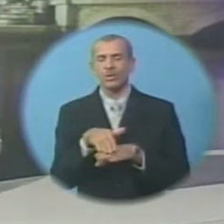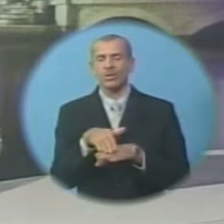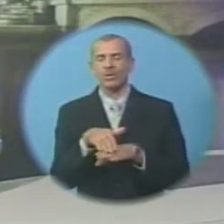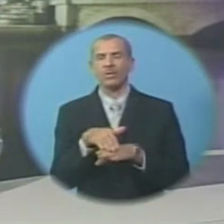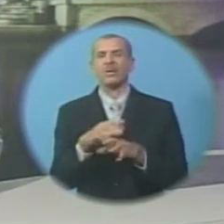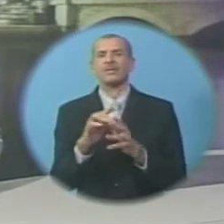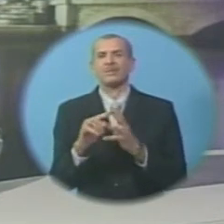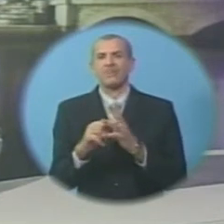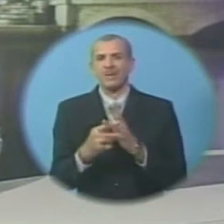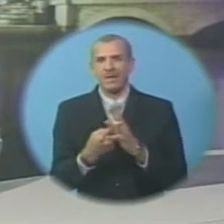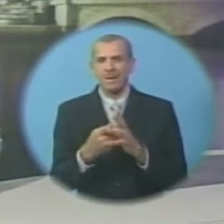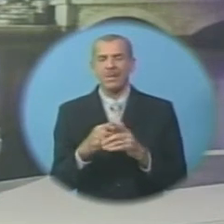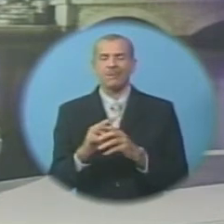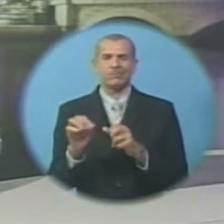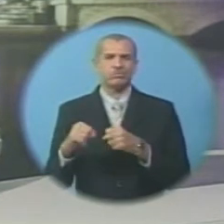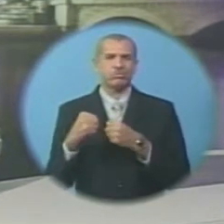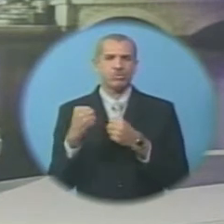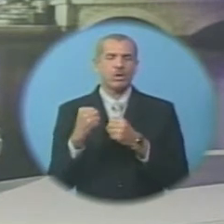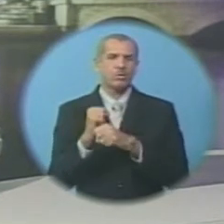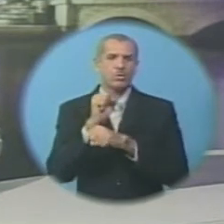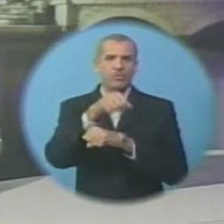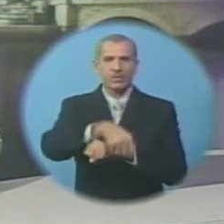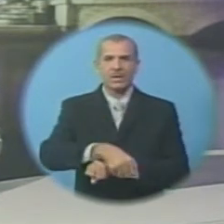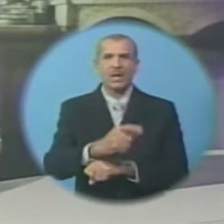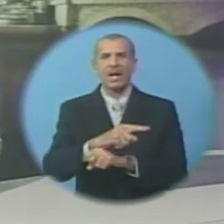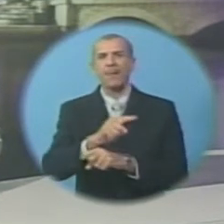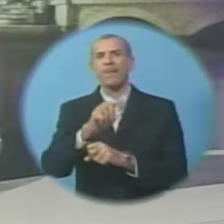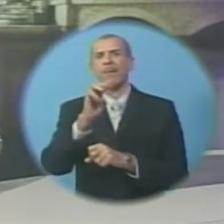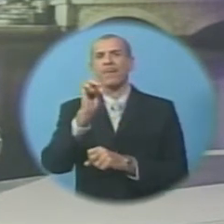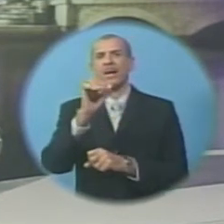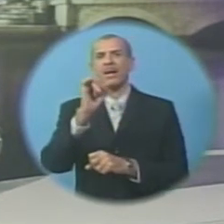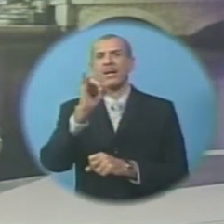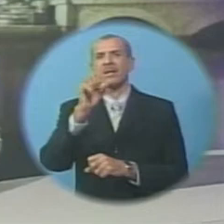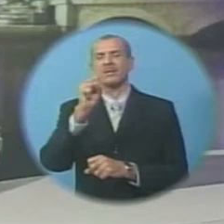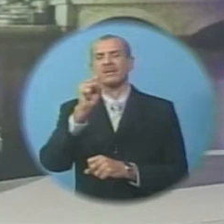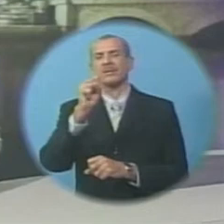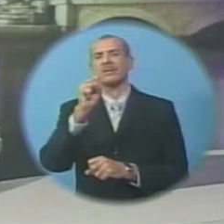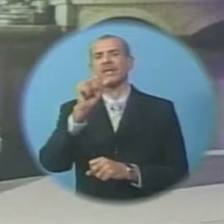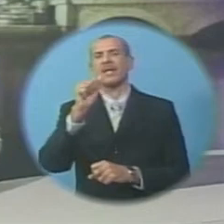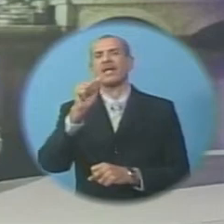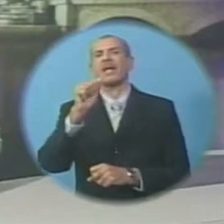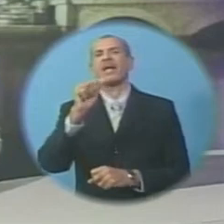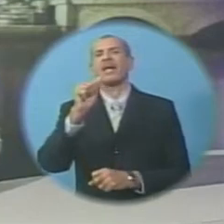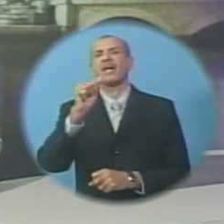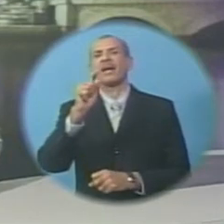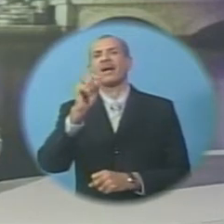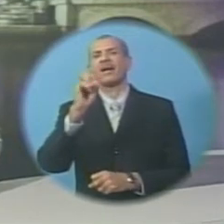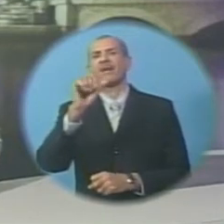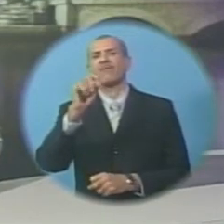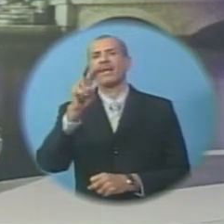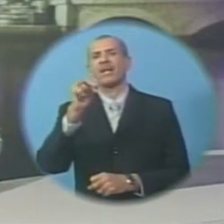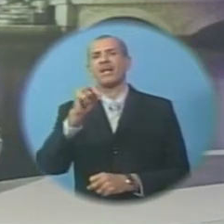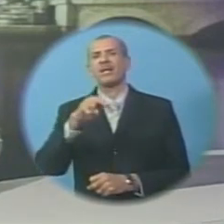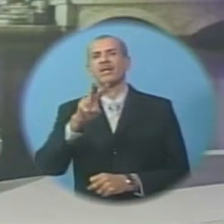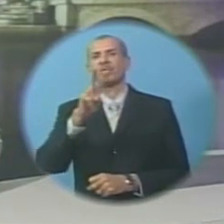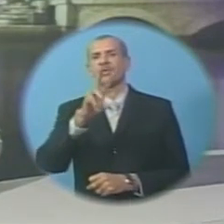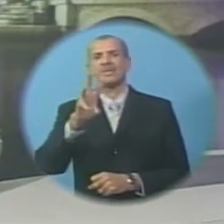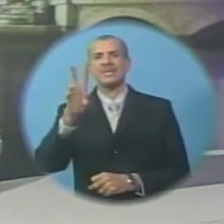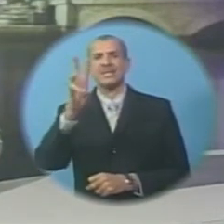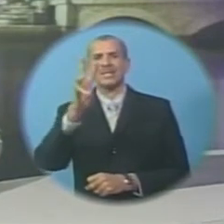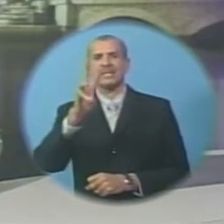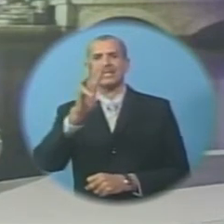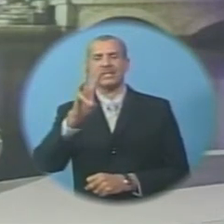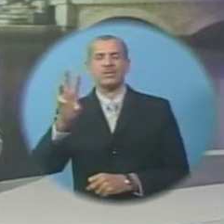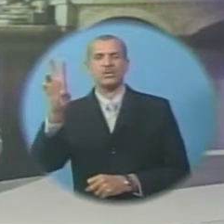nonetheless came back strong to defeat Marcelo Arevalo of El Salvador 2-6, 6-2, 6-2 to garner a spot